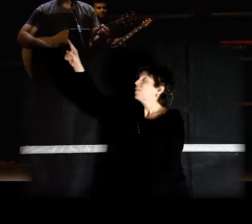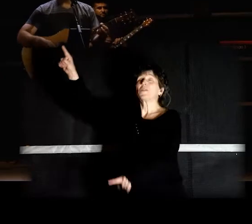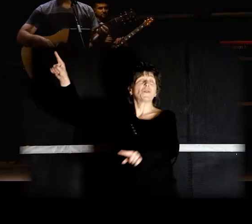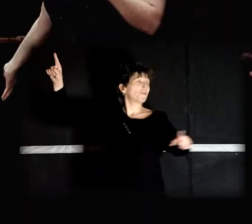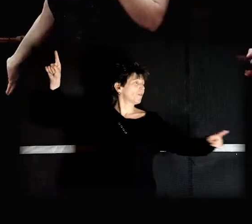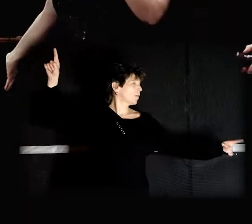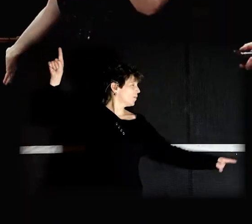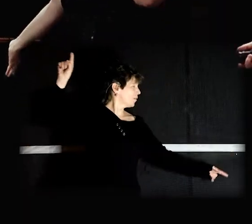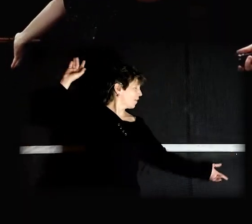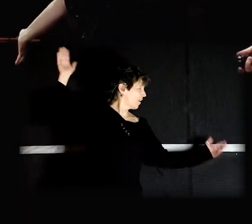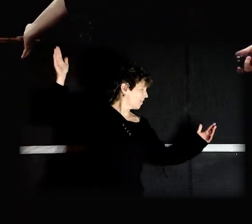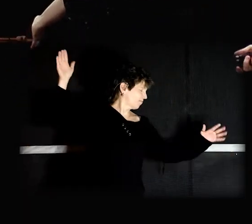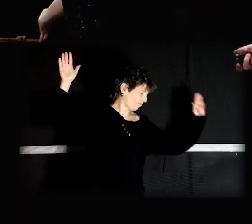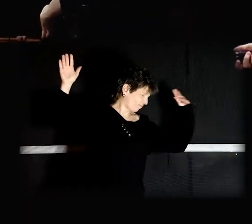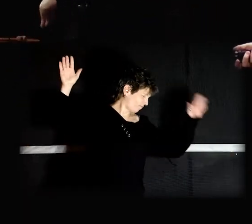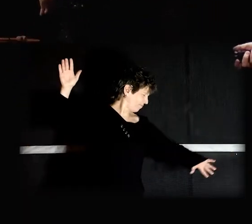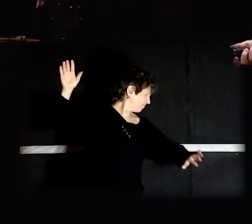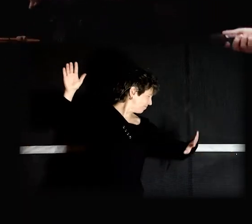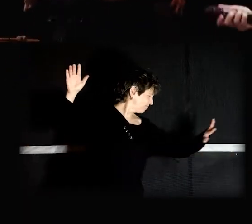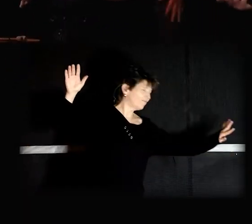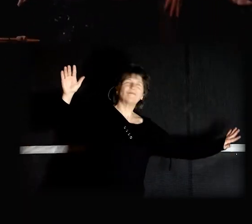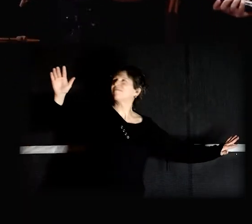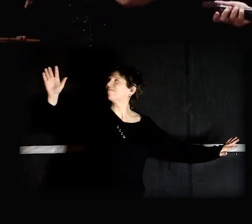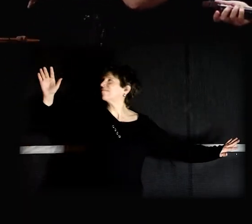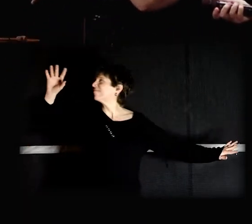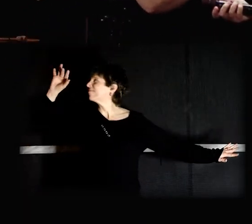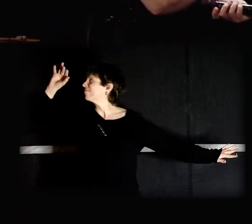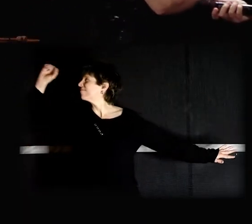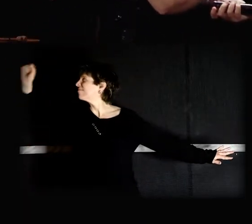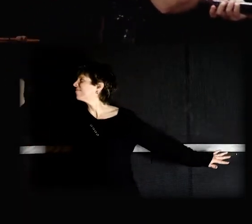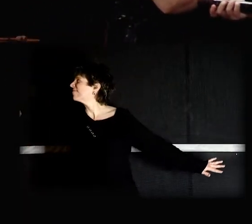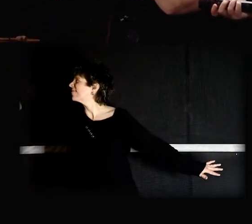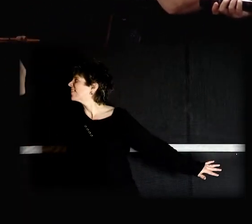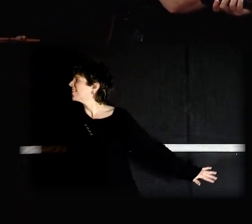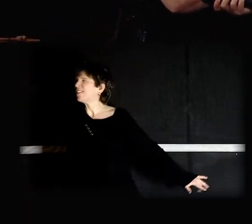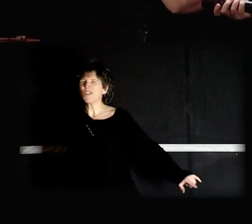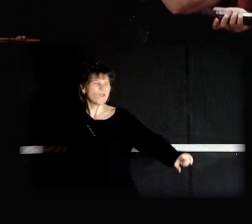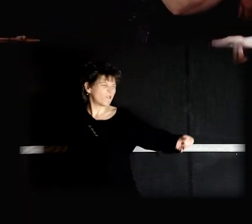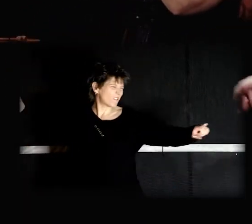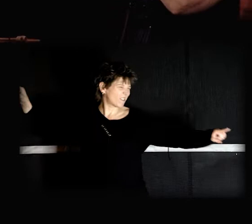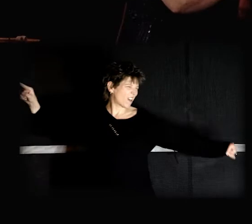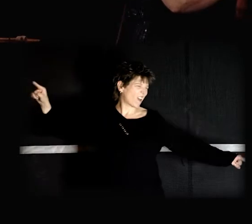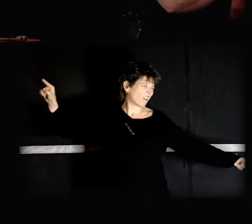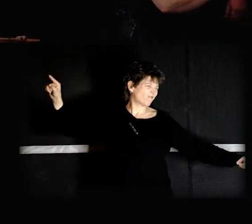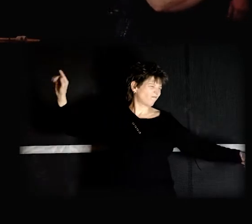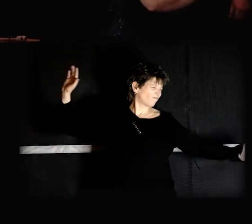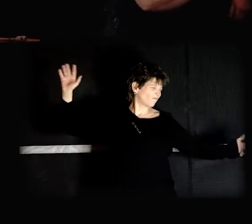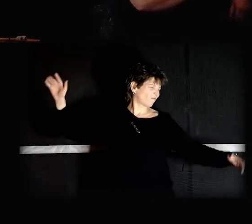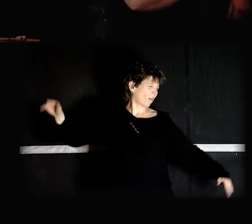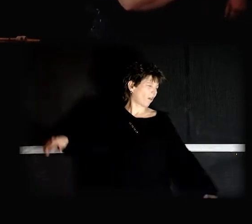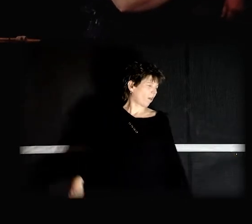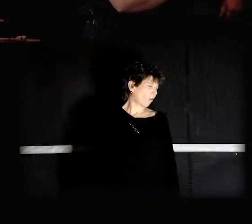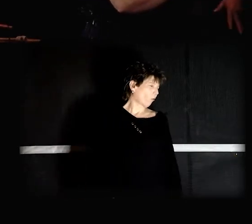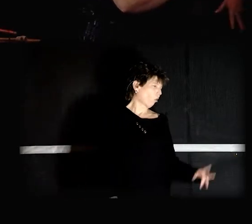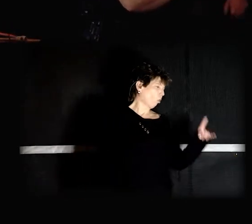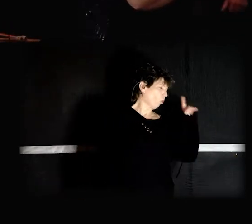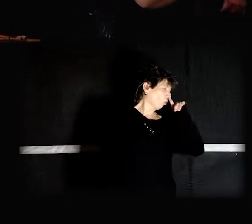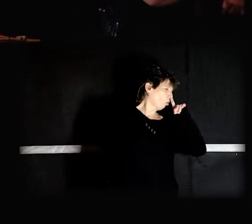Oh, there's nothing better than you. There's